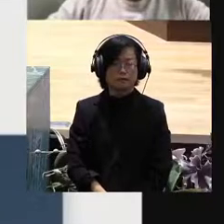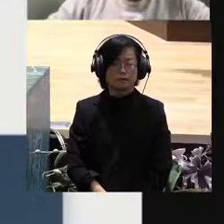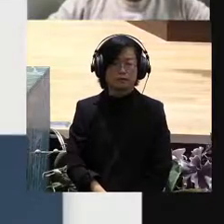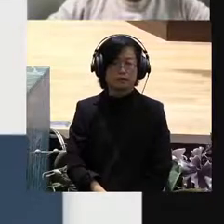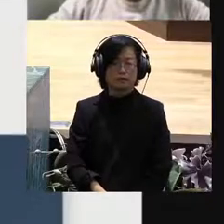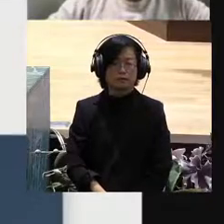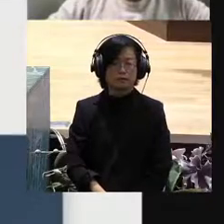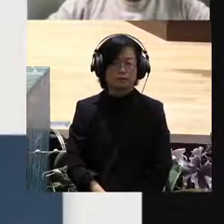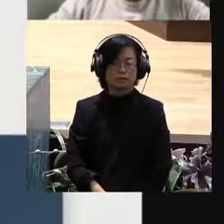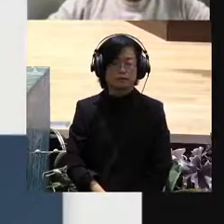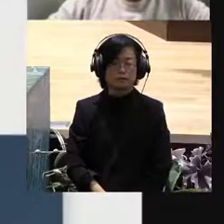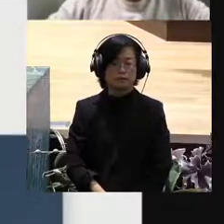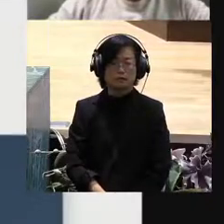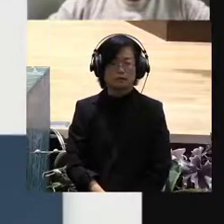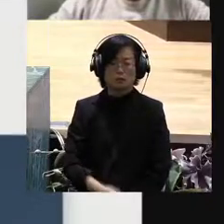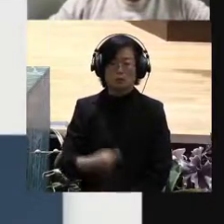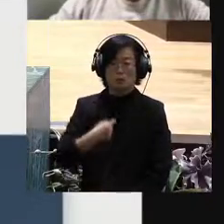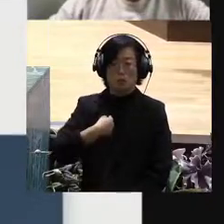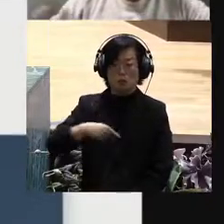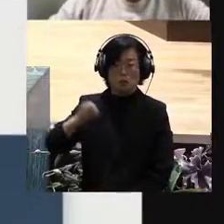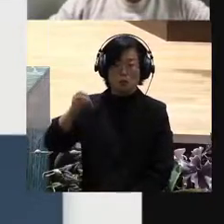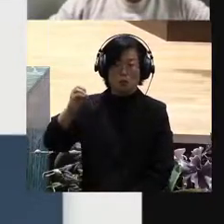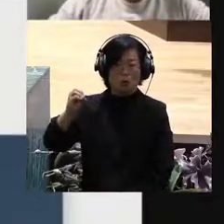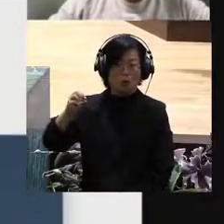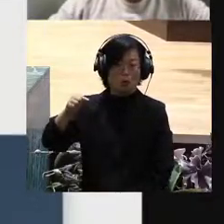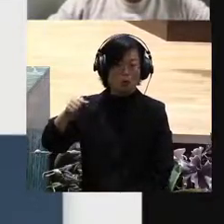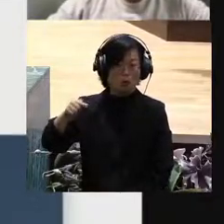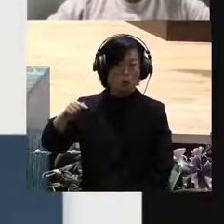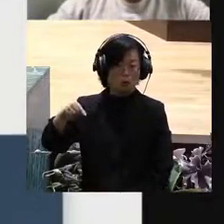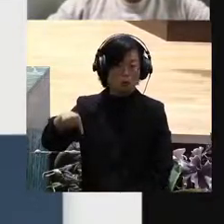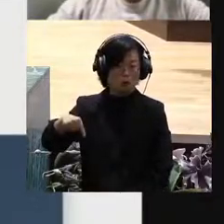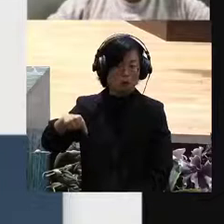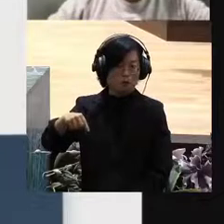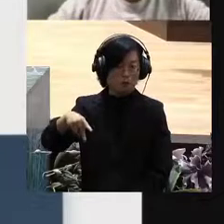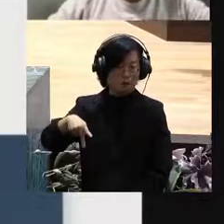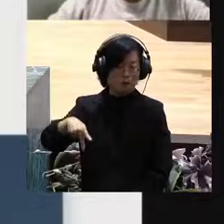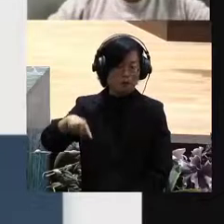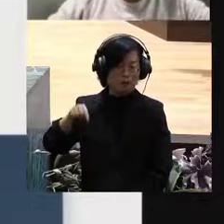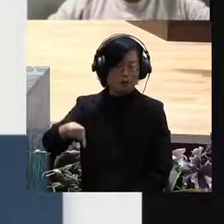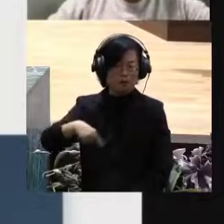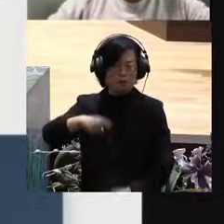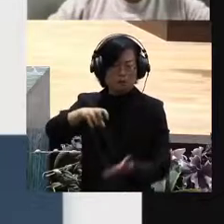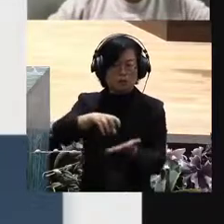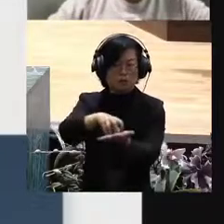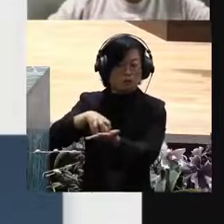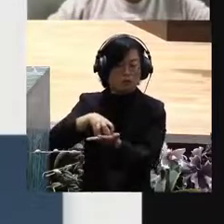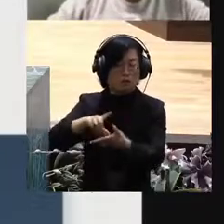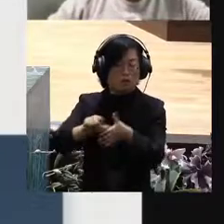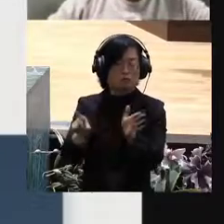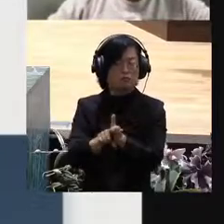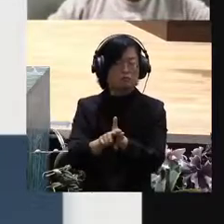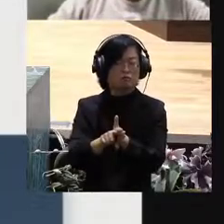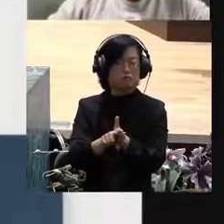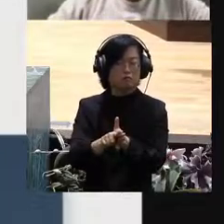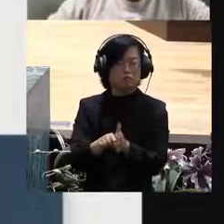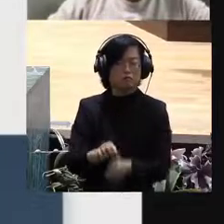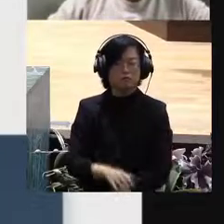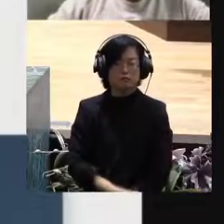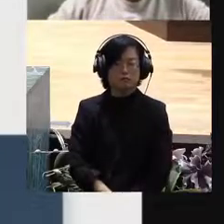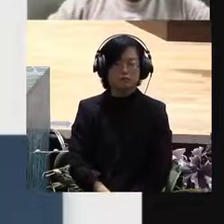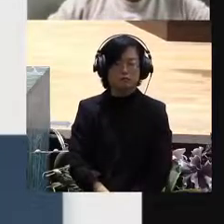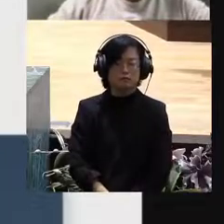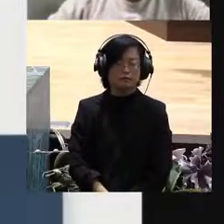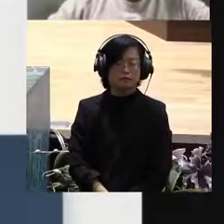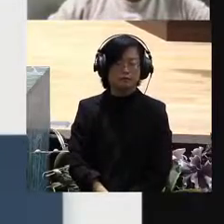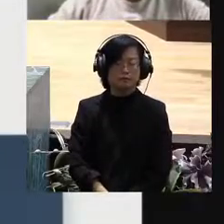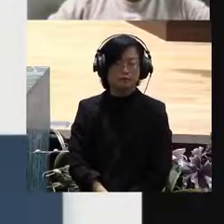OGP secretariat. Even with the document being ready, things have been on standstill. So far,